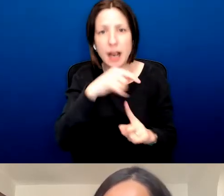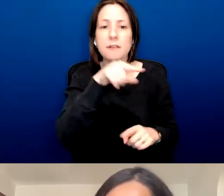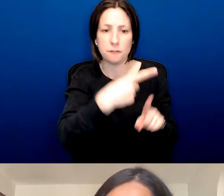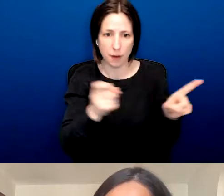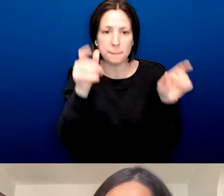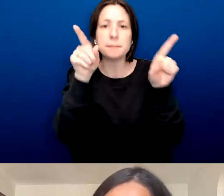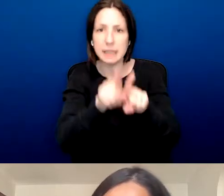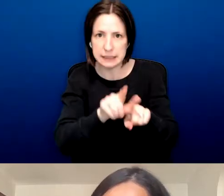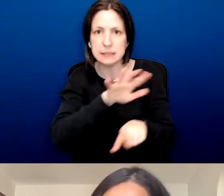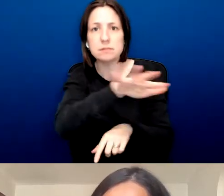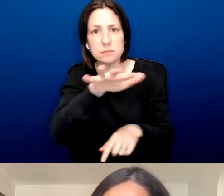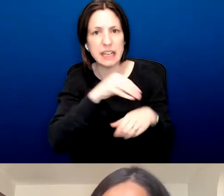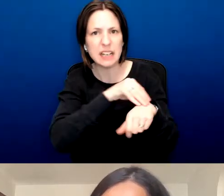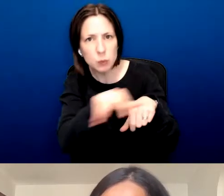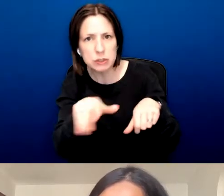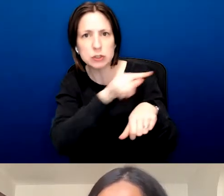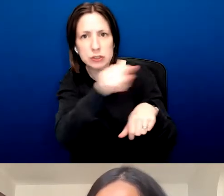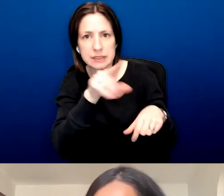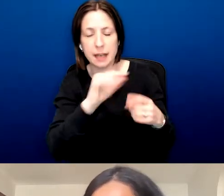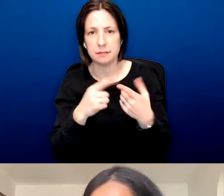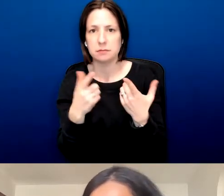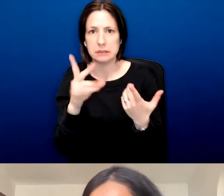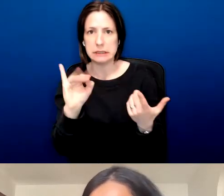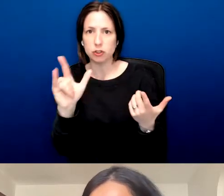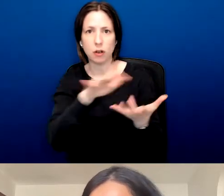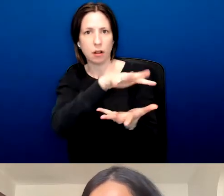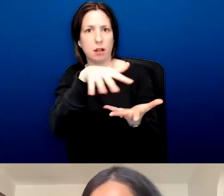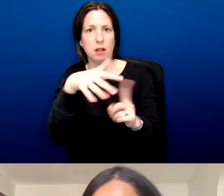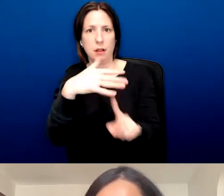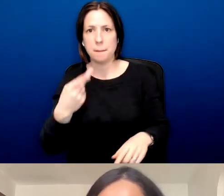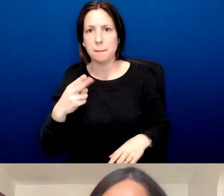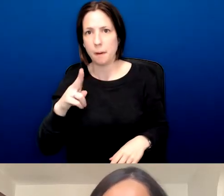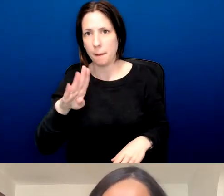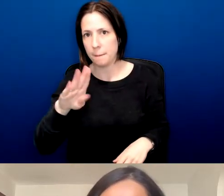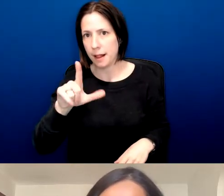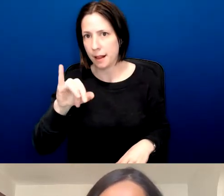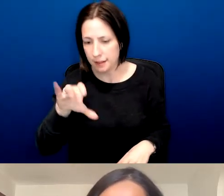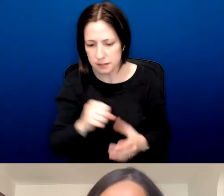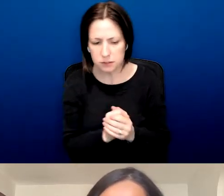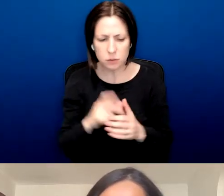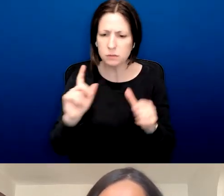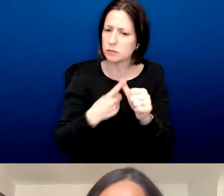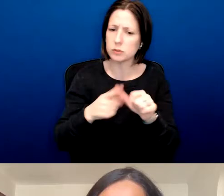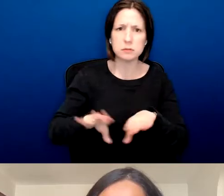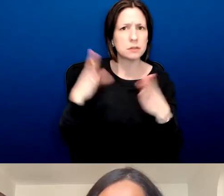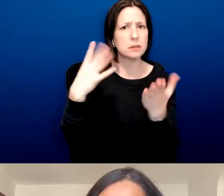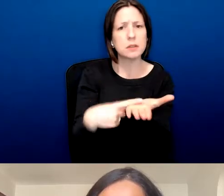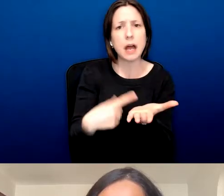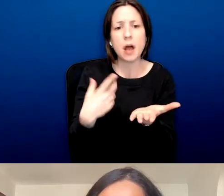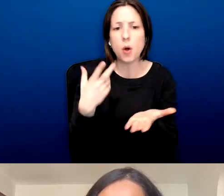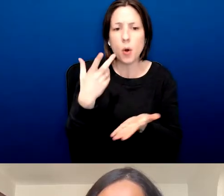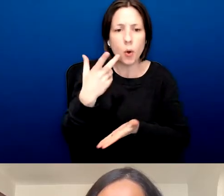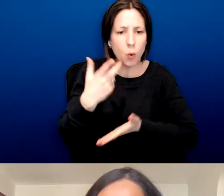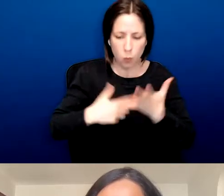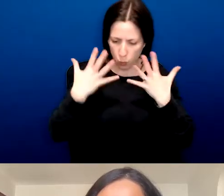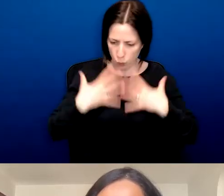activists in digital publics. This started with a conversation around what it means to be a brown